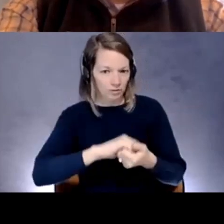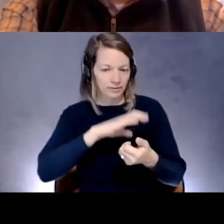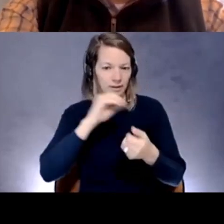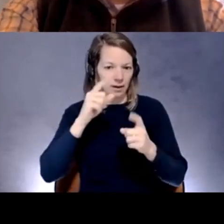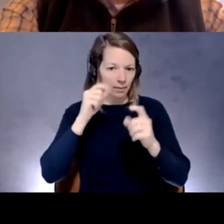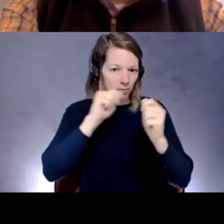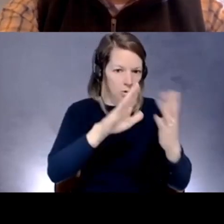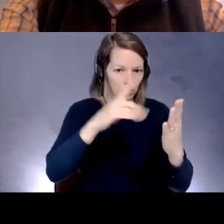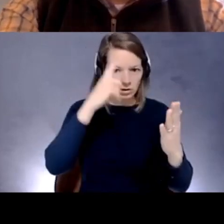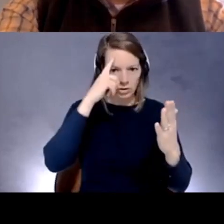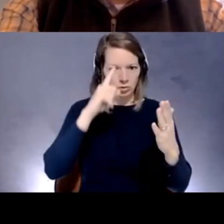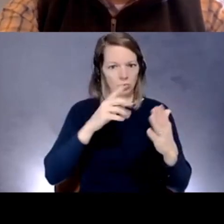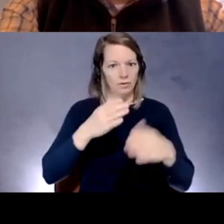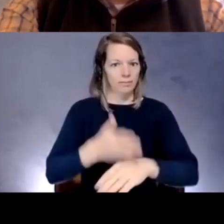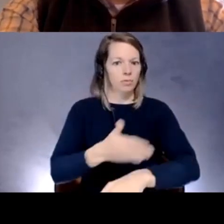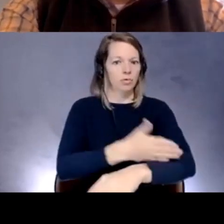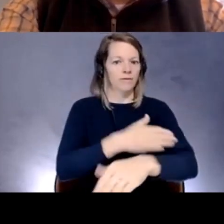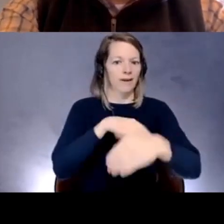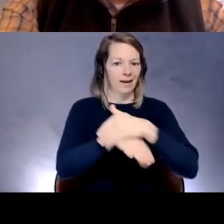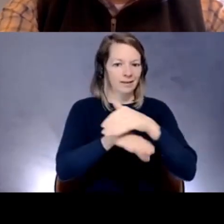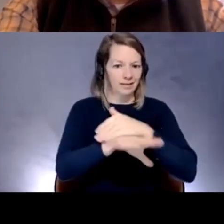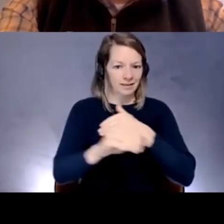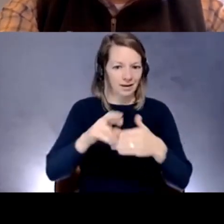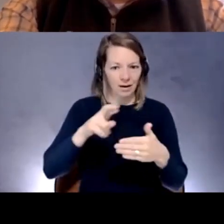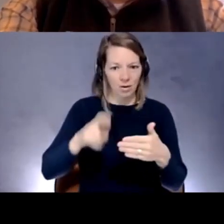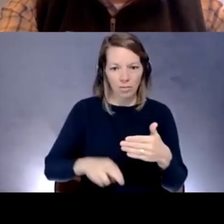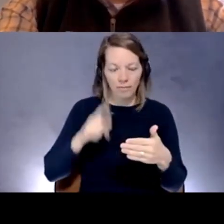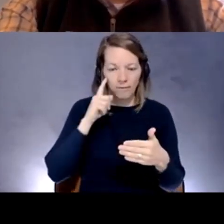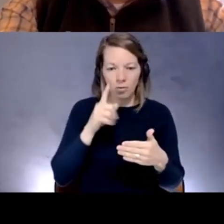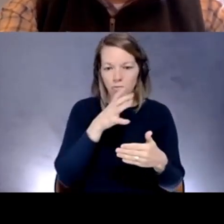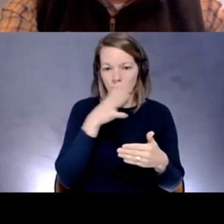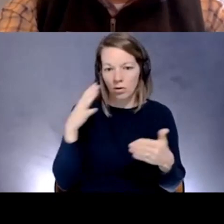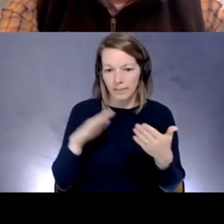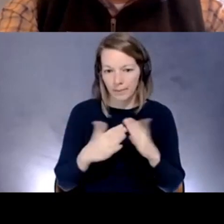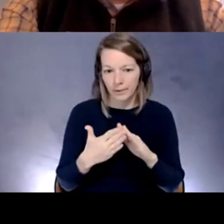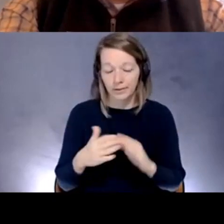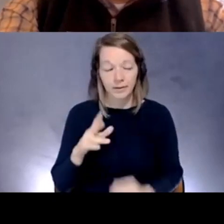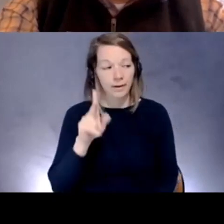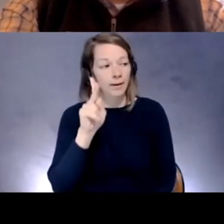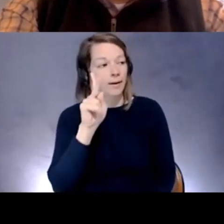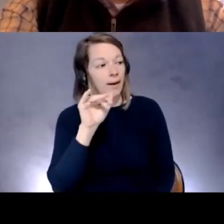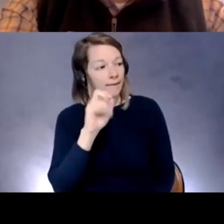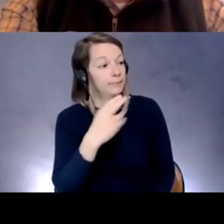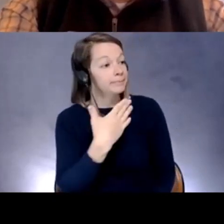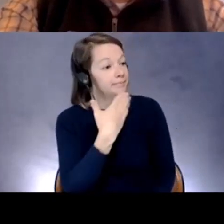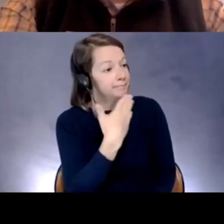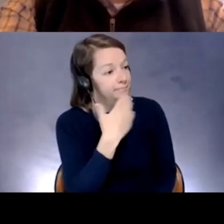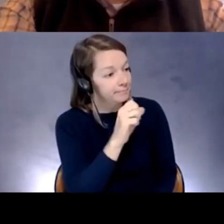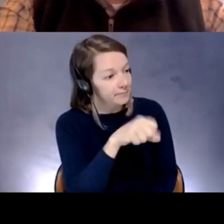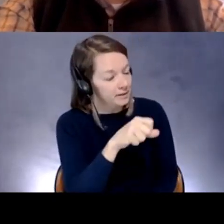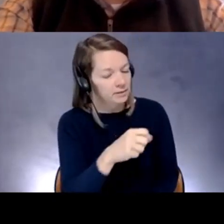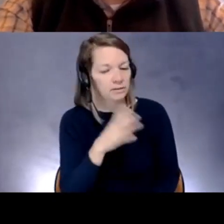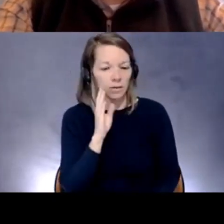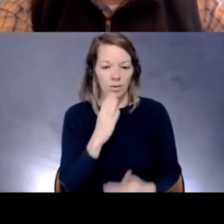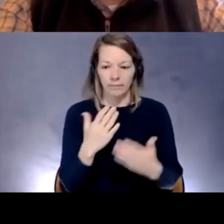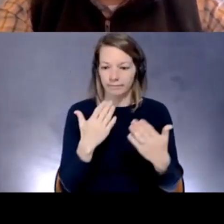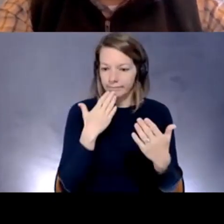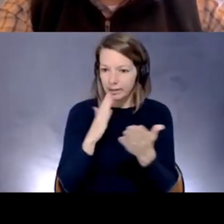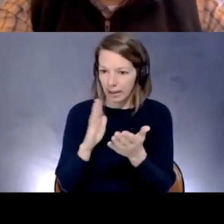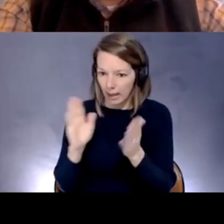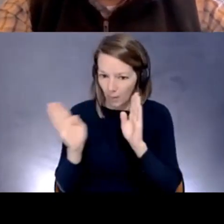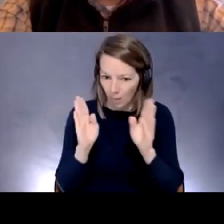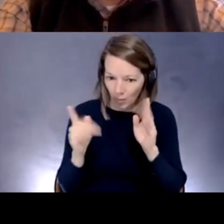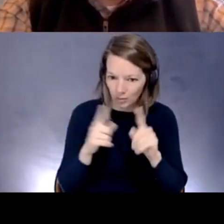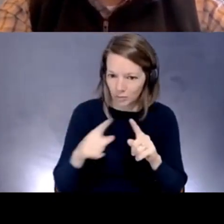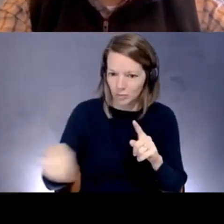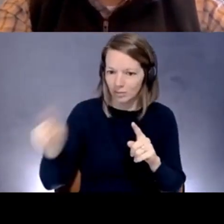rural communities? Yeah, Nancy, thank you very much for having me today. I want to first give a shout out to my partners on the panel. In